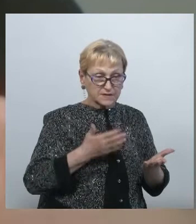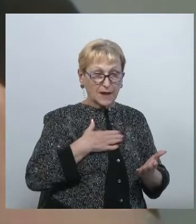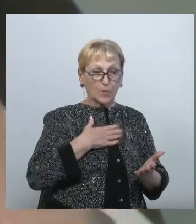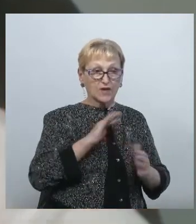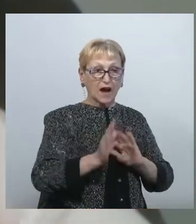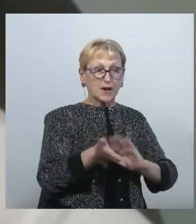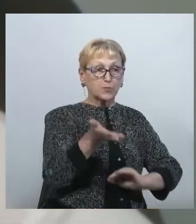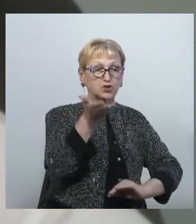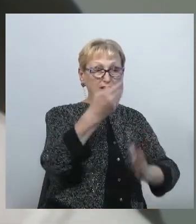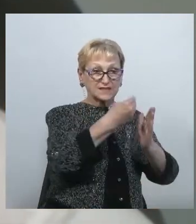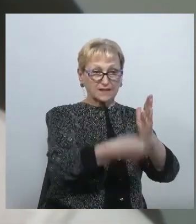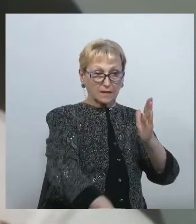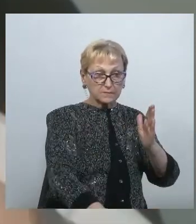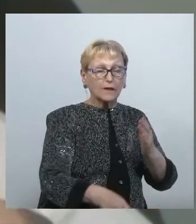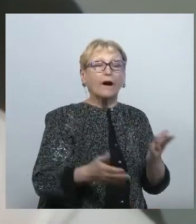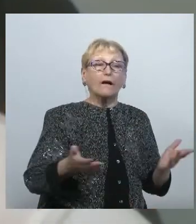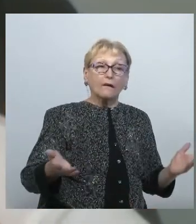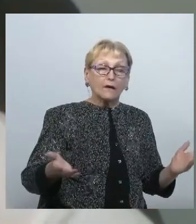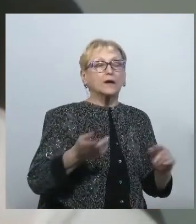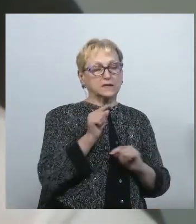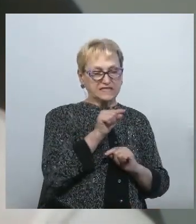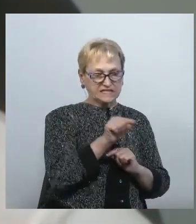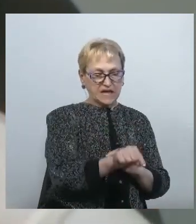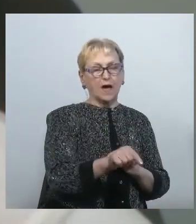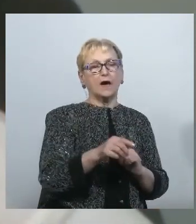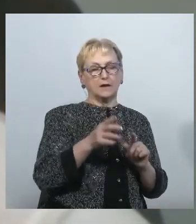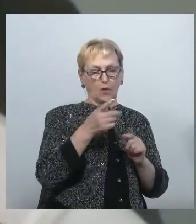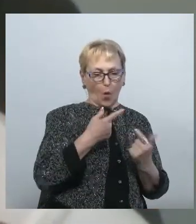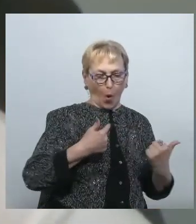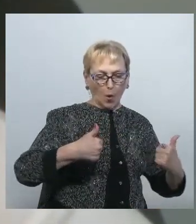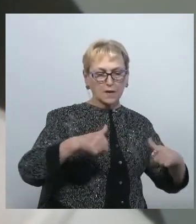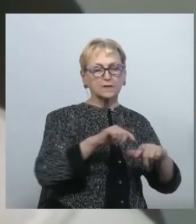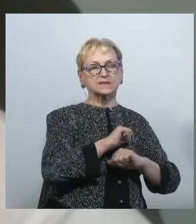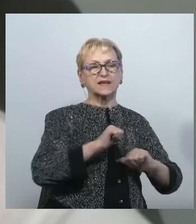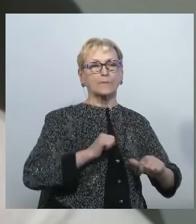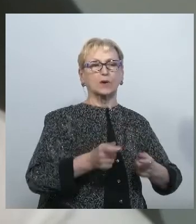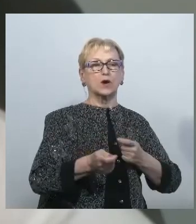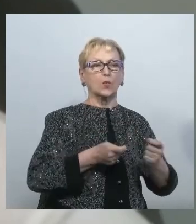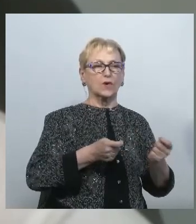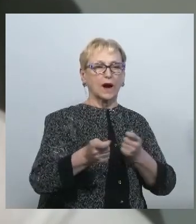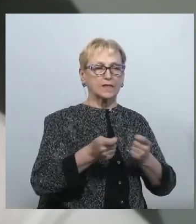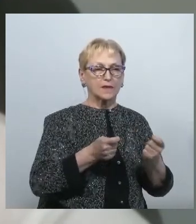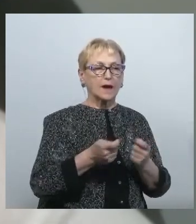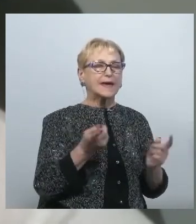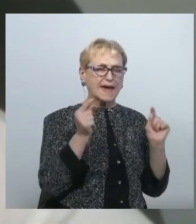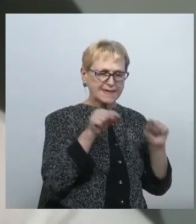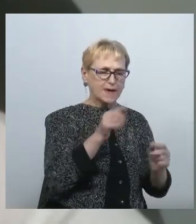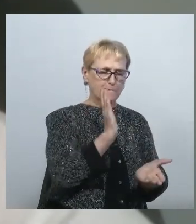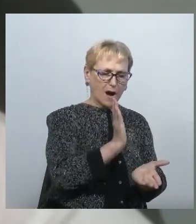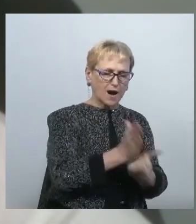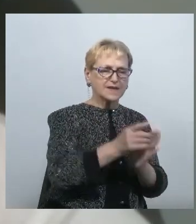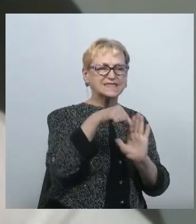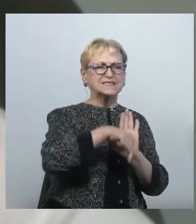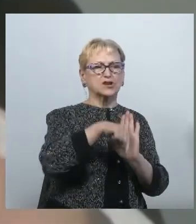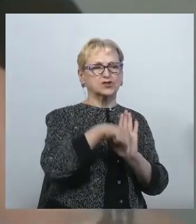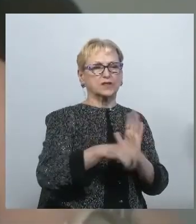is a problem for my reputation. Only then I can understand that this self-regulation body is really